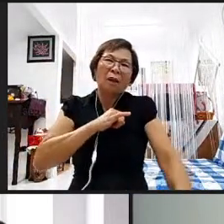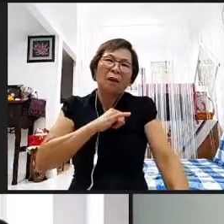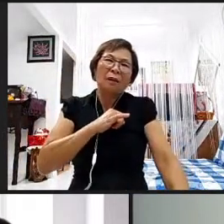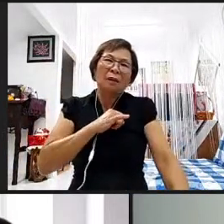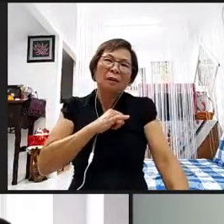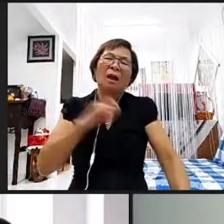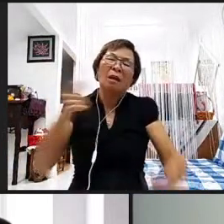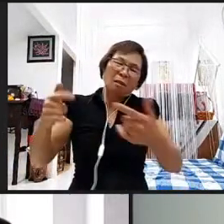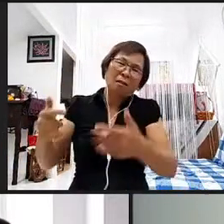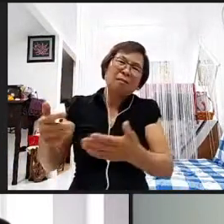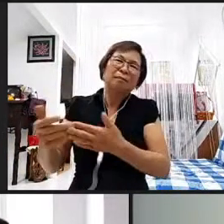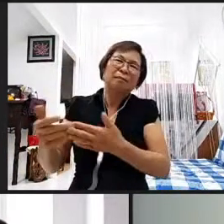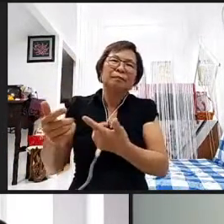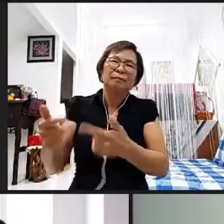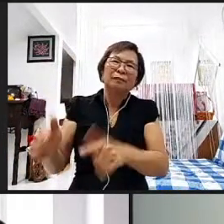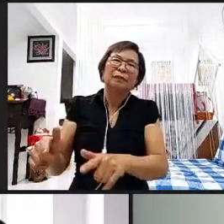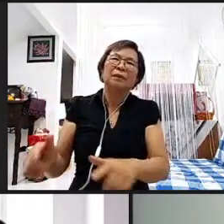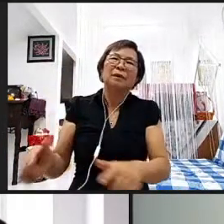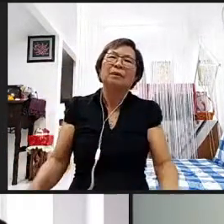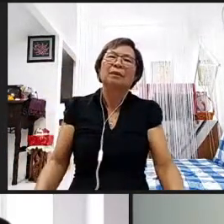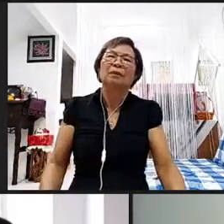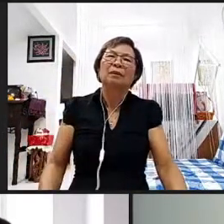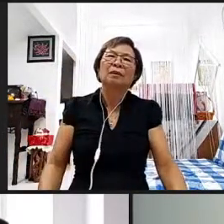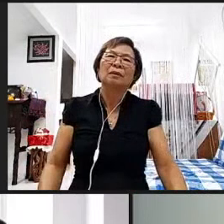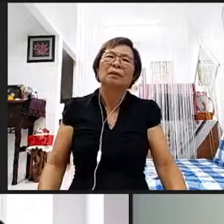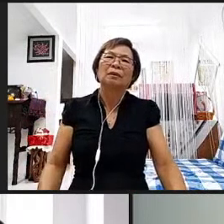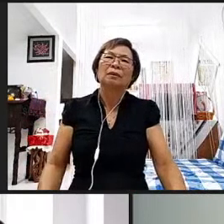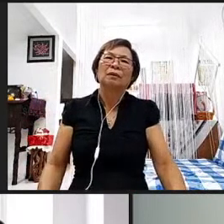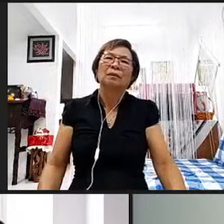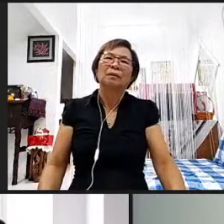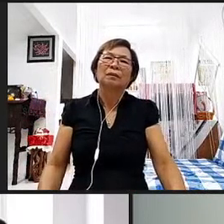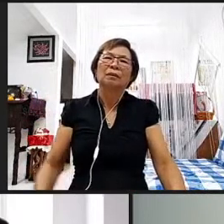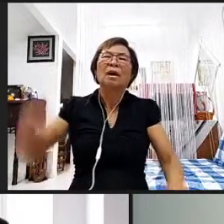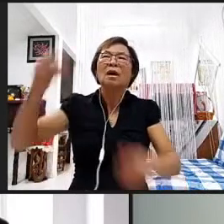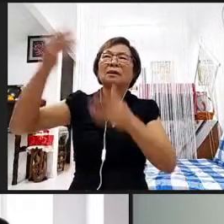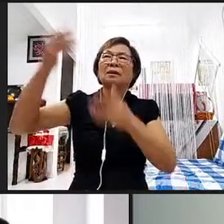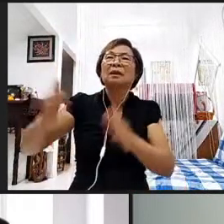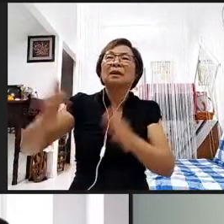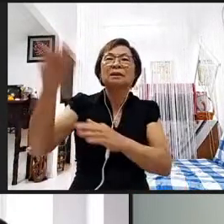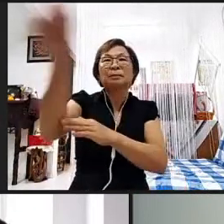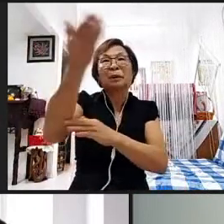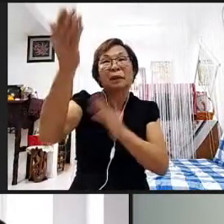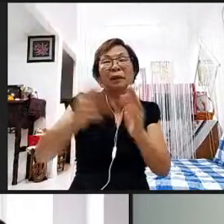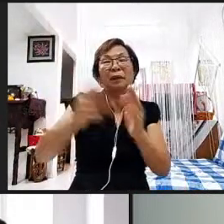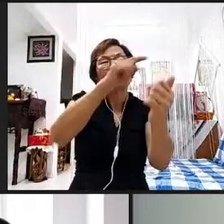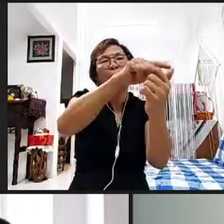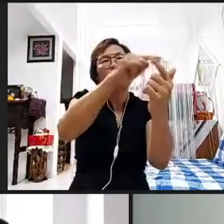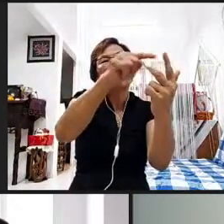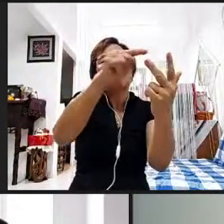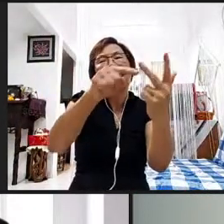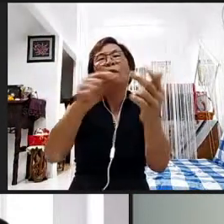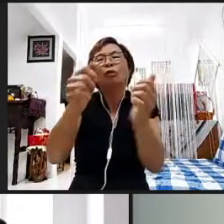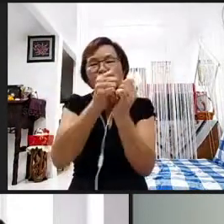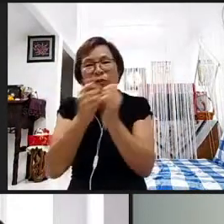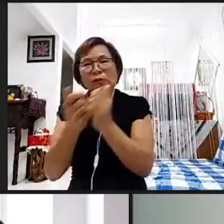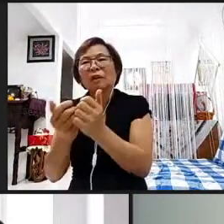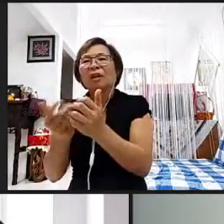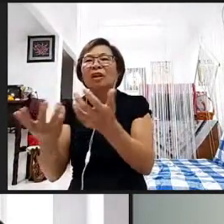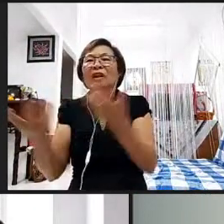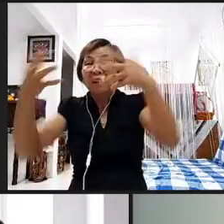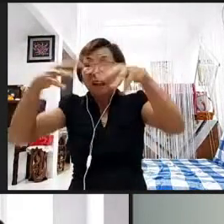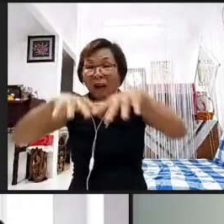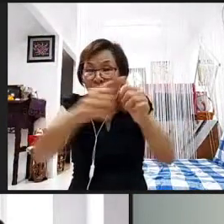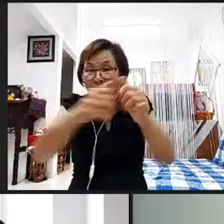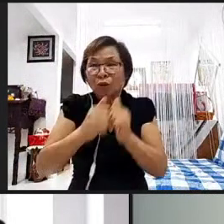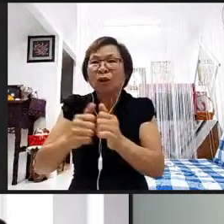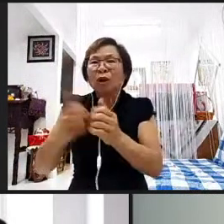it be, and perhaps we, the speaker panel, we will get together later on and see how we can compile the